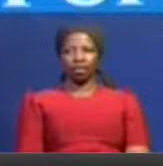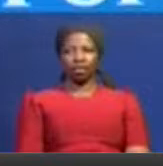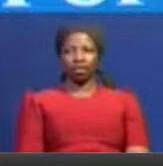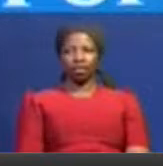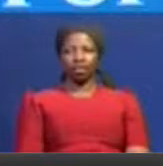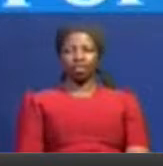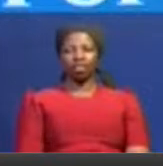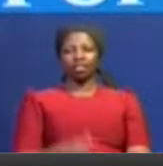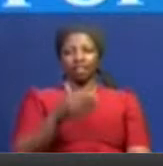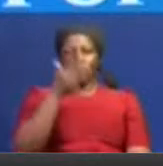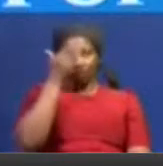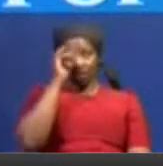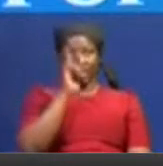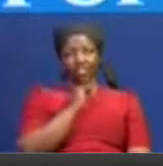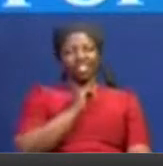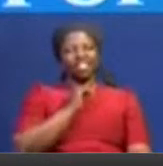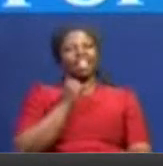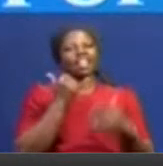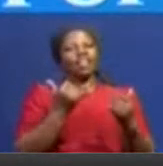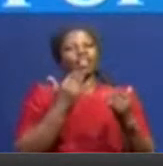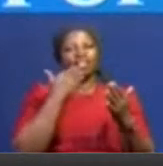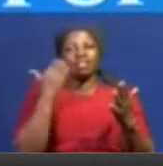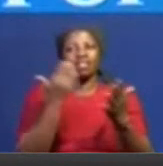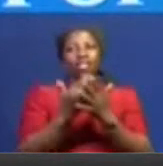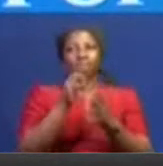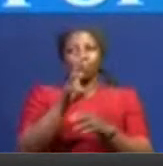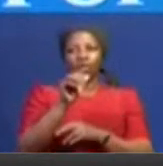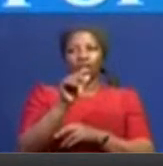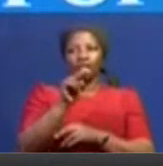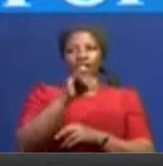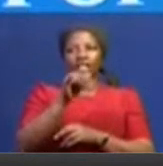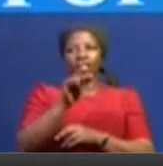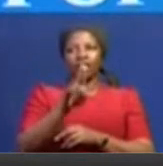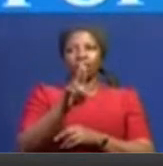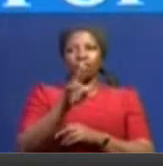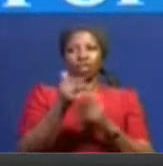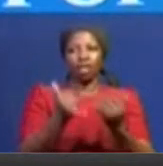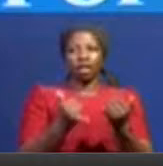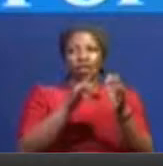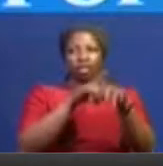Thank you, Wanjiku. Yes. It's now the time for you to crack the joke for us.